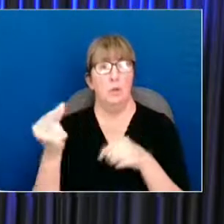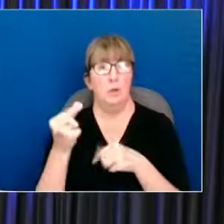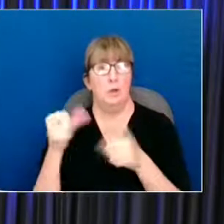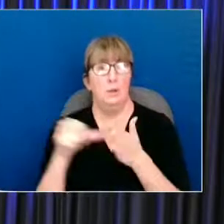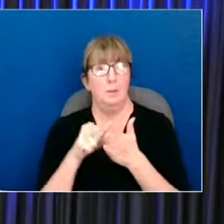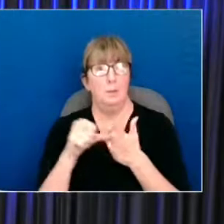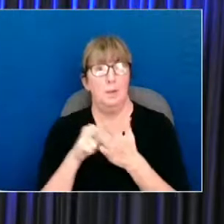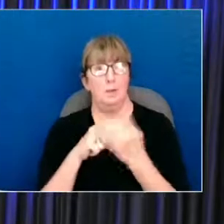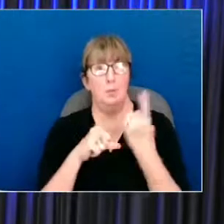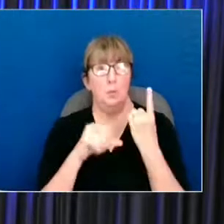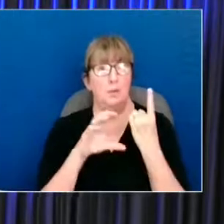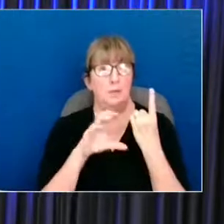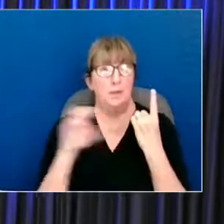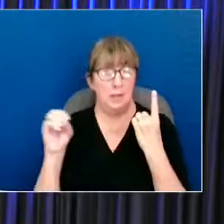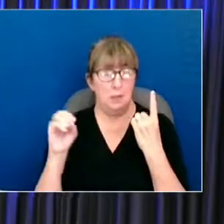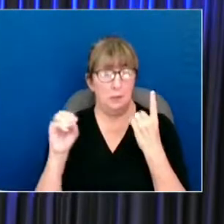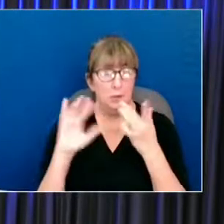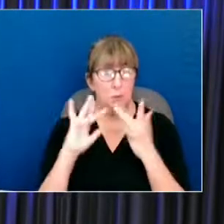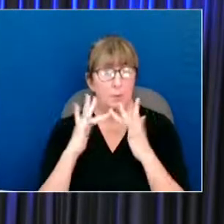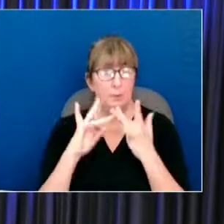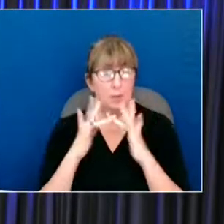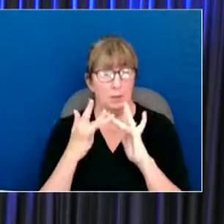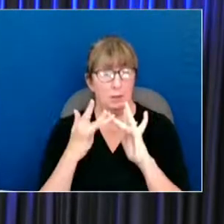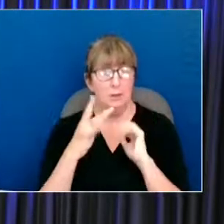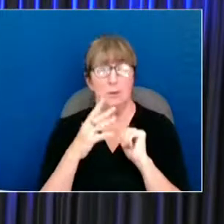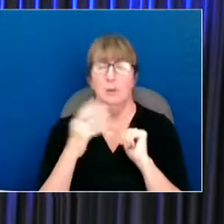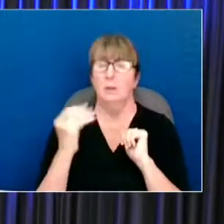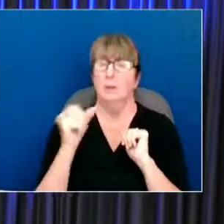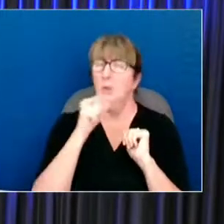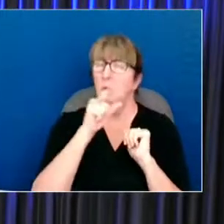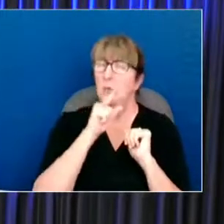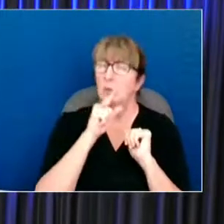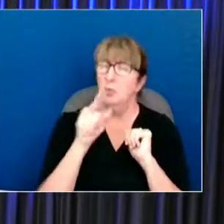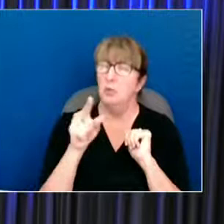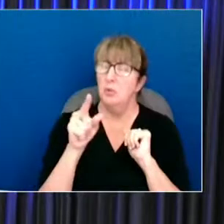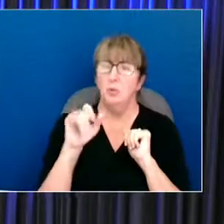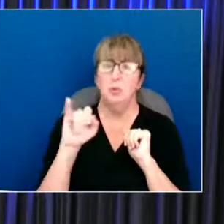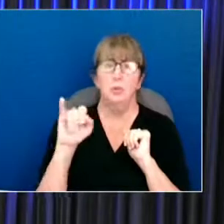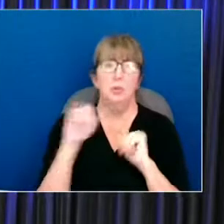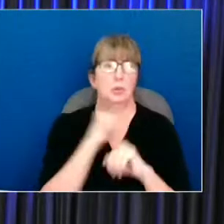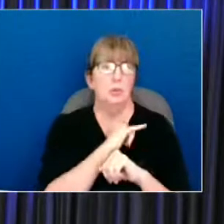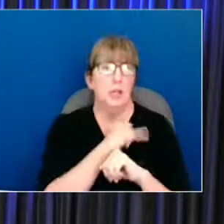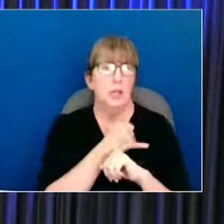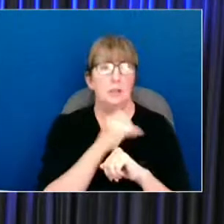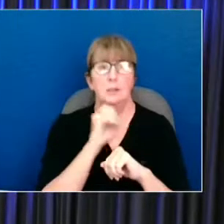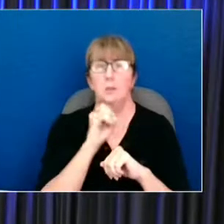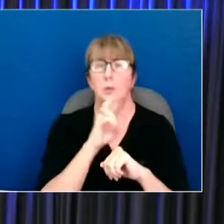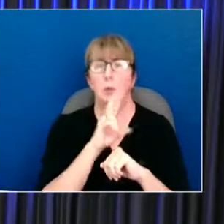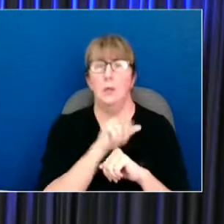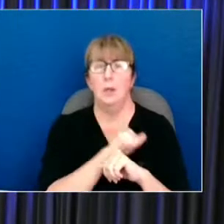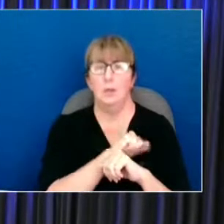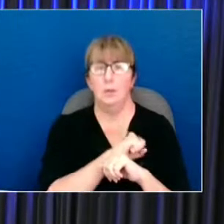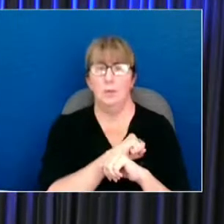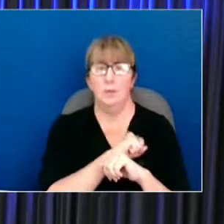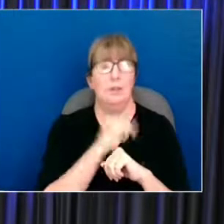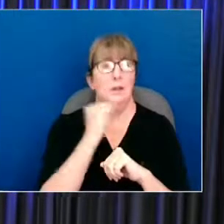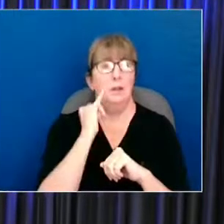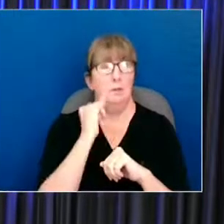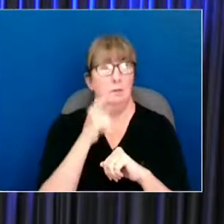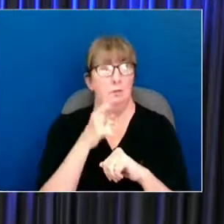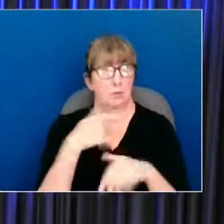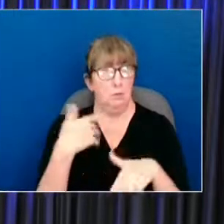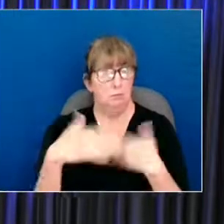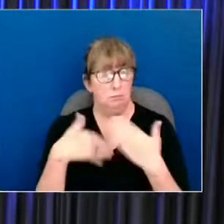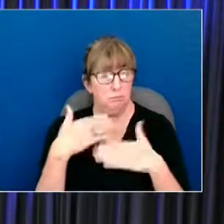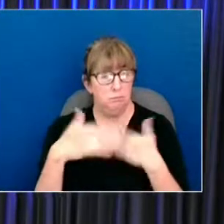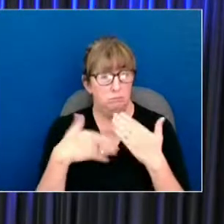county's websites, and I wasn't sure, Jacqueline and or Ana Sofia, whether there's some traction on that, or